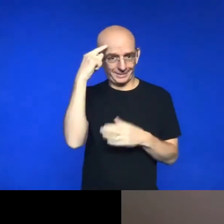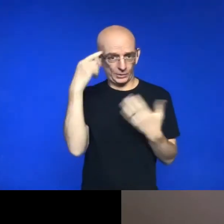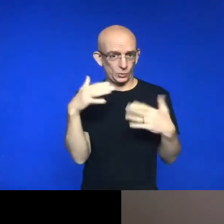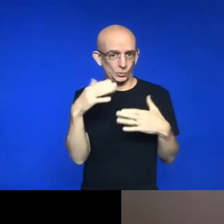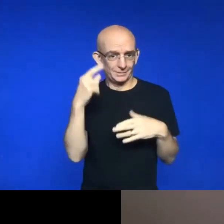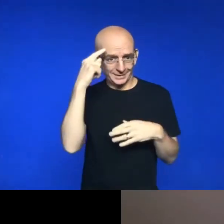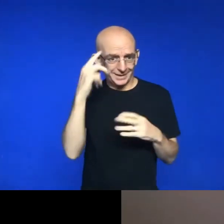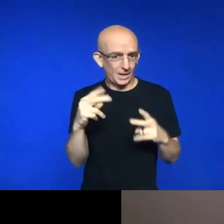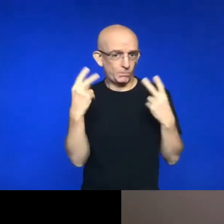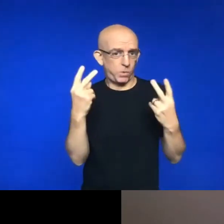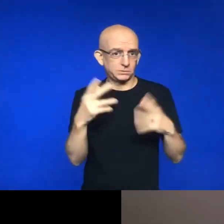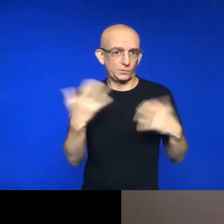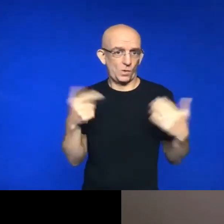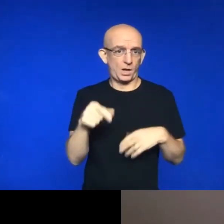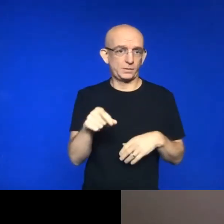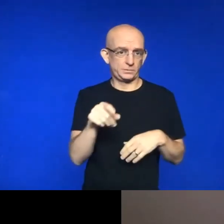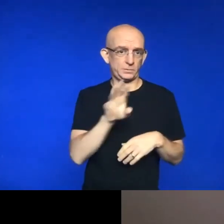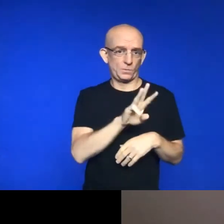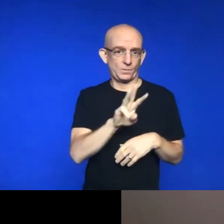we learn all a lot from